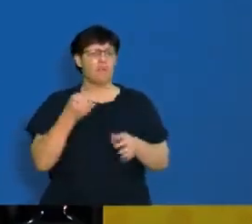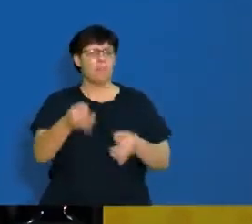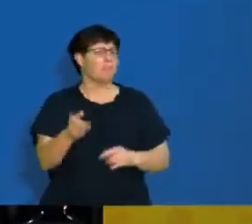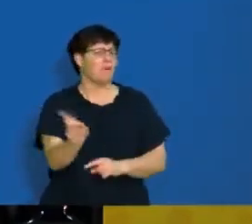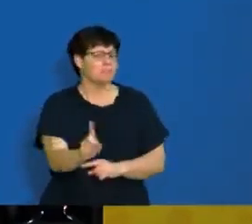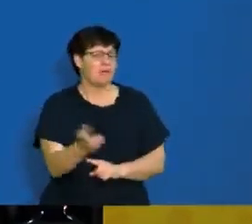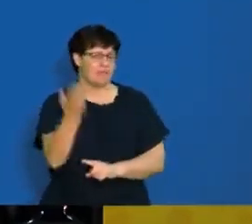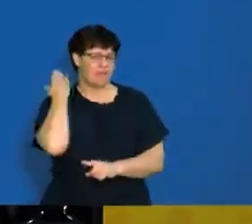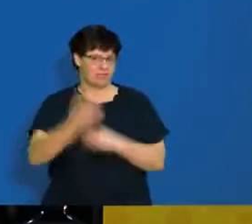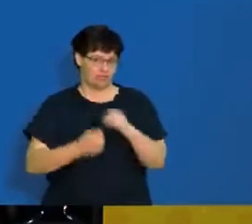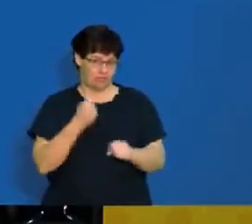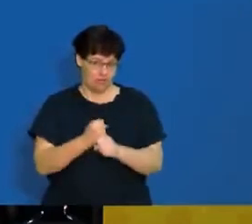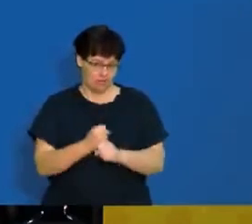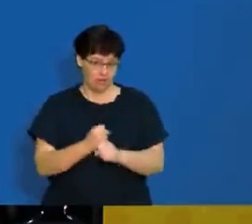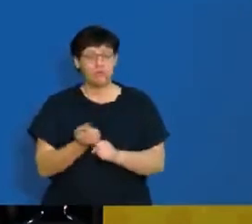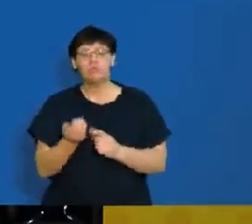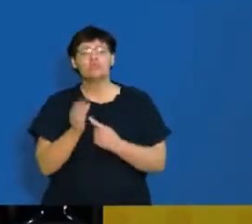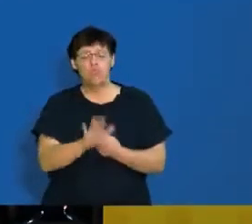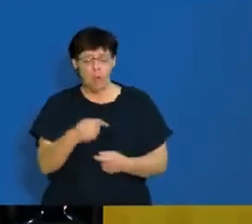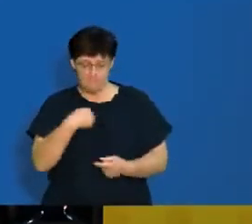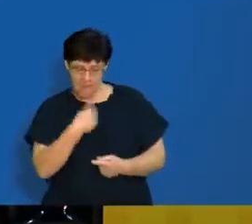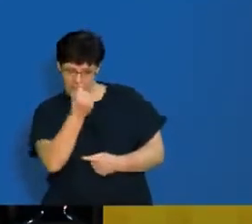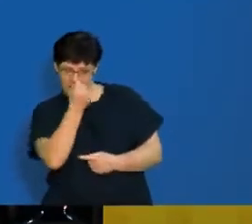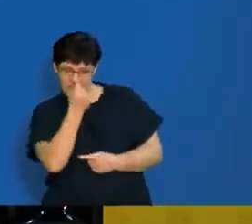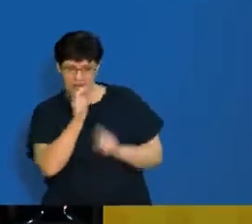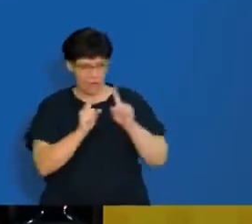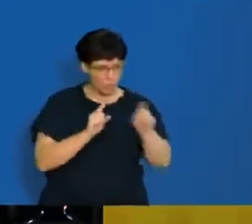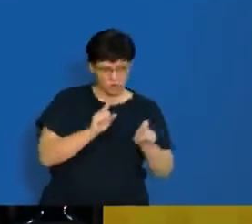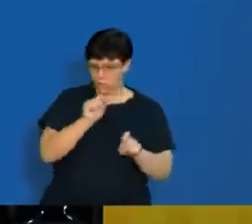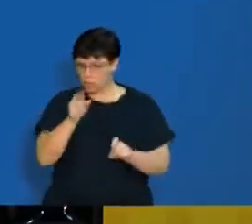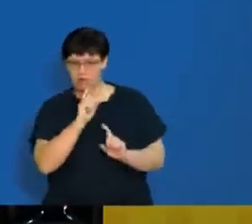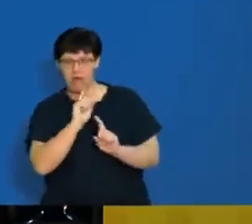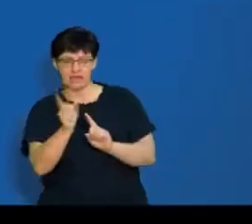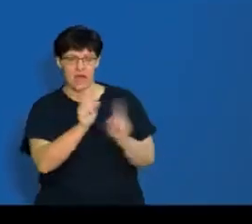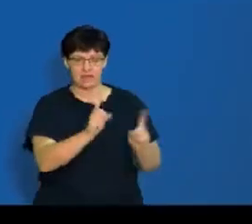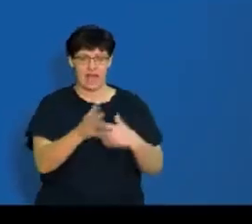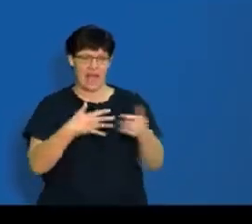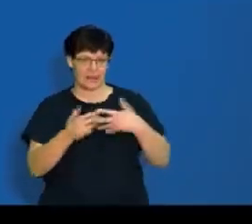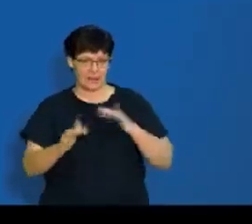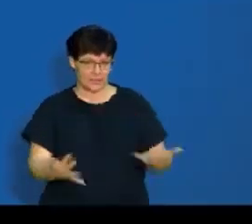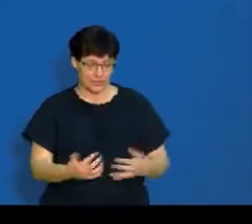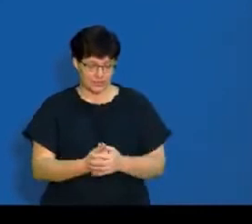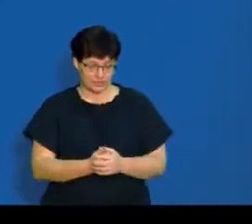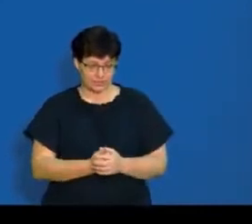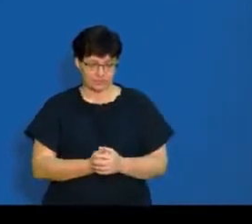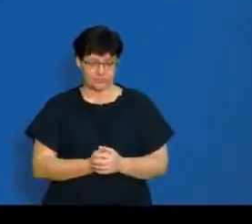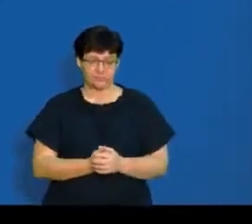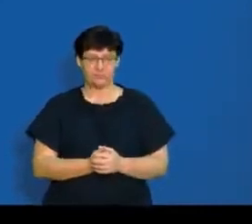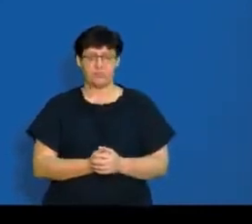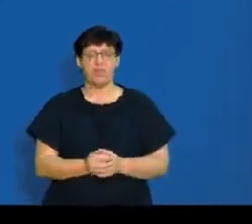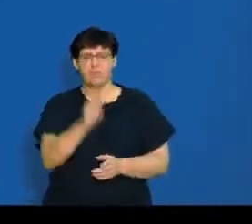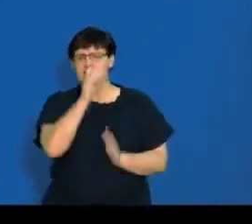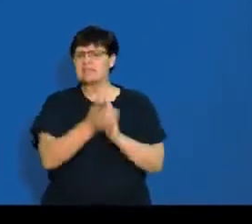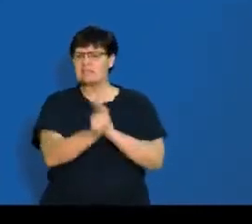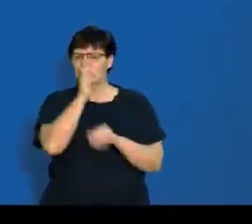paper, just to show you how to deal with the different questions in your exam. So, if you look at the skills that